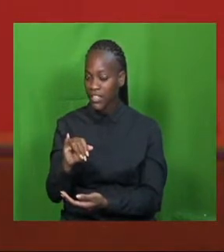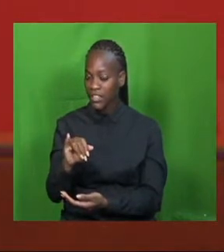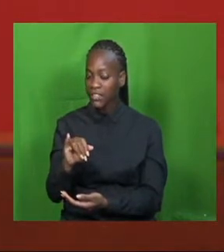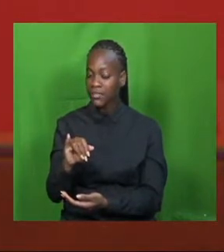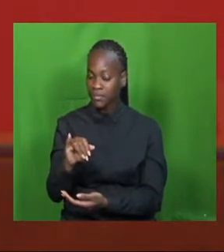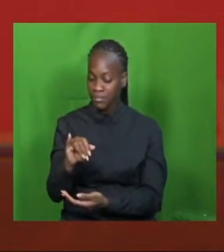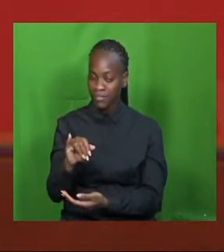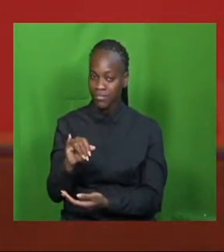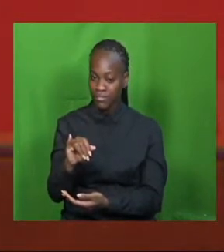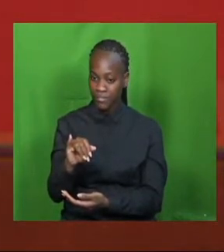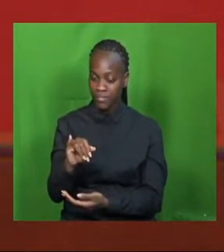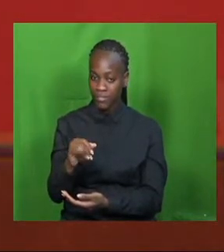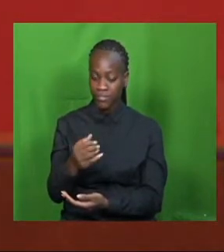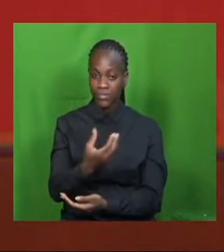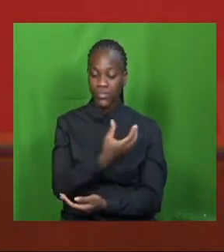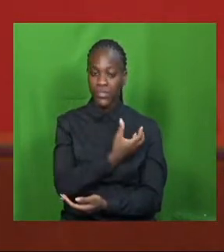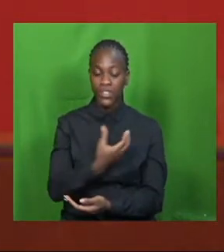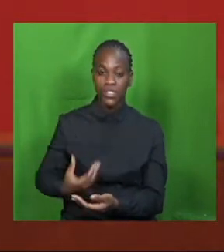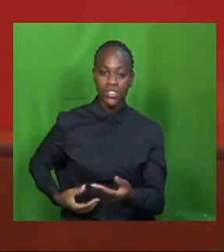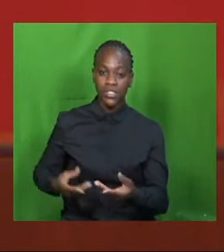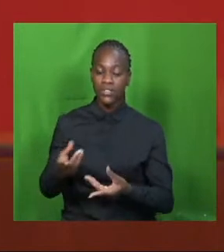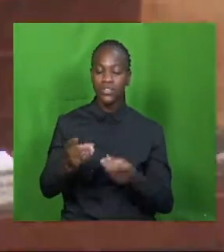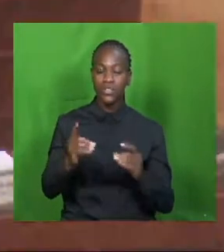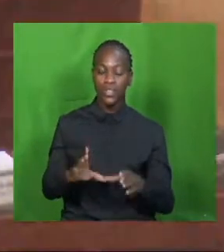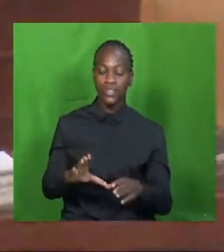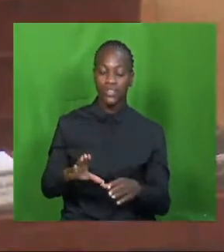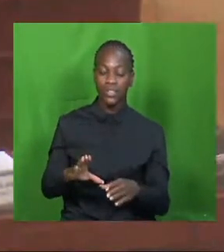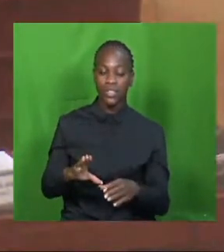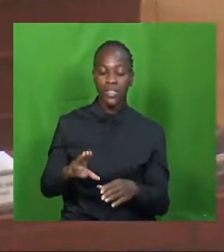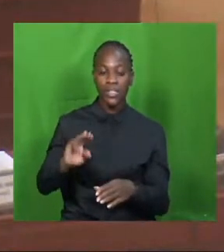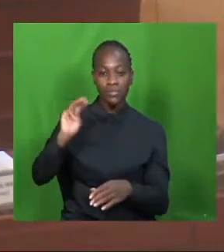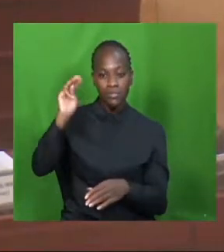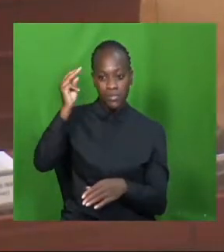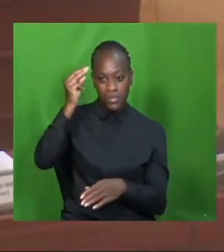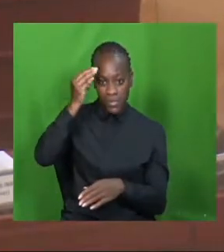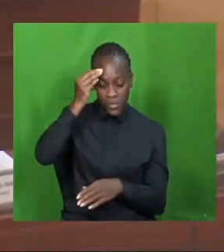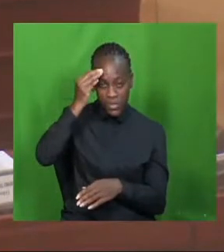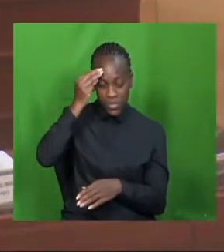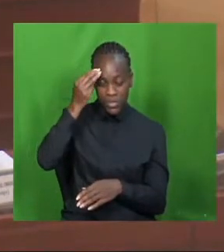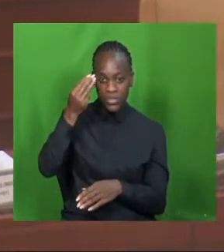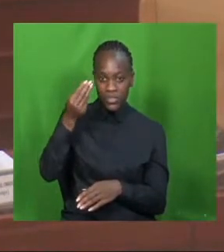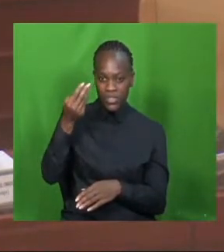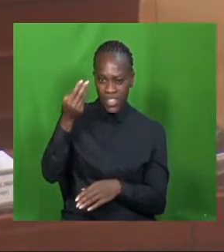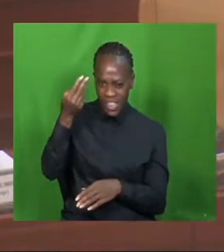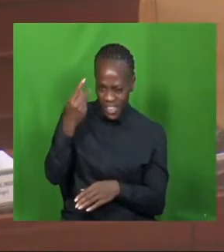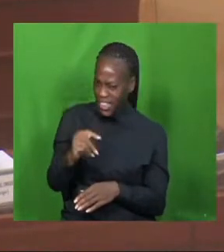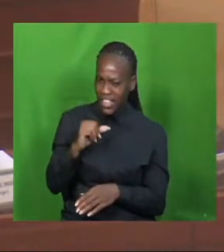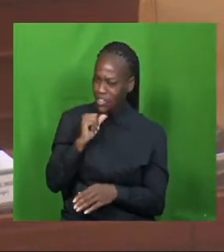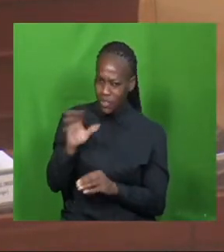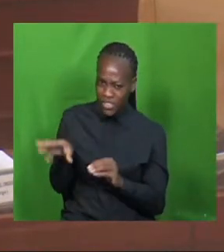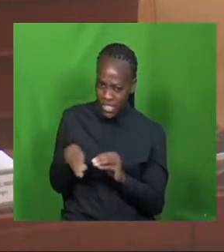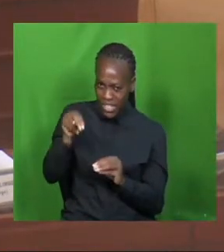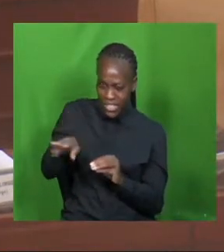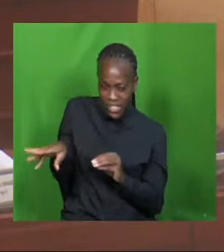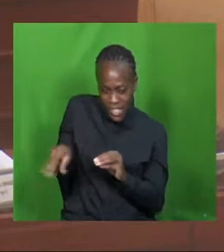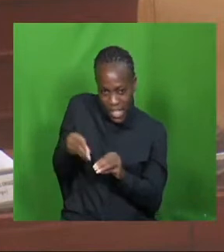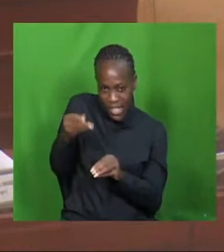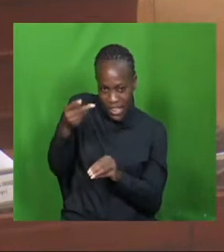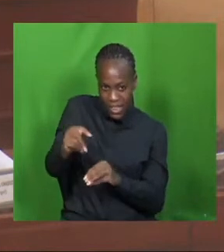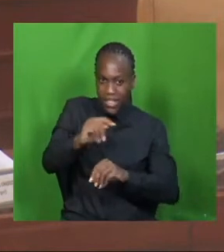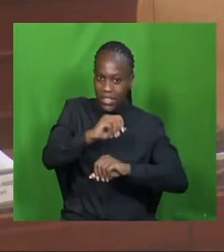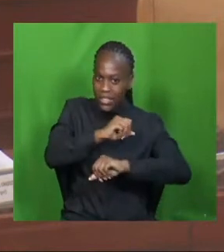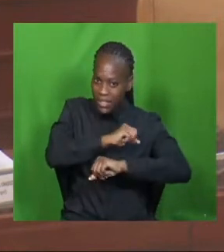unsure of the position because this one is talking about Tuesday, 14th June. And you were talking about yesterday. Yes, Speaker,